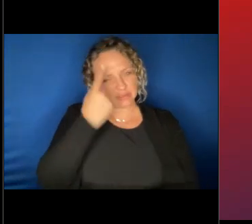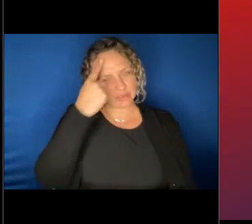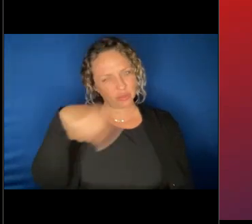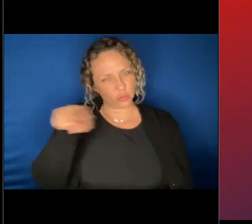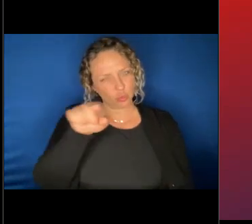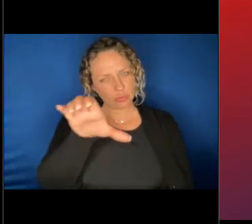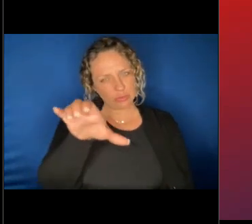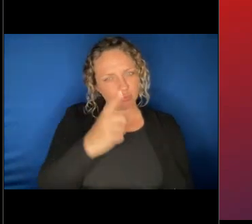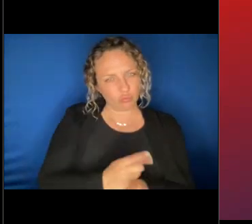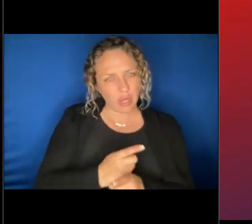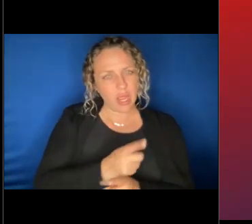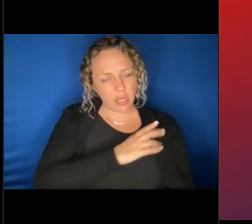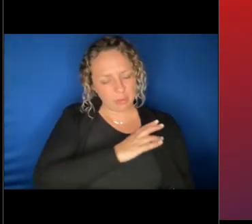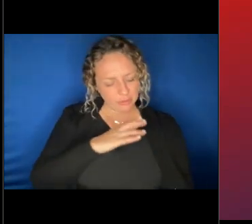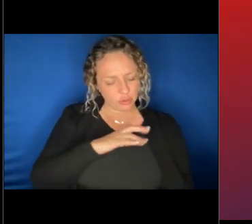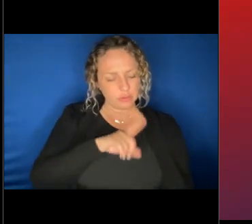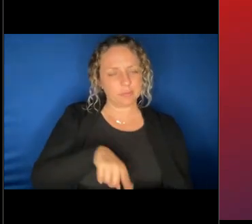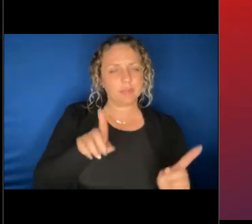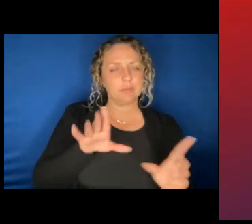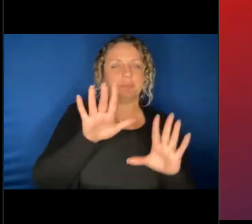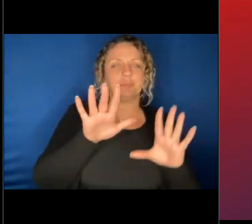did, the commission.